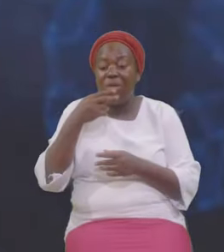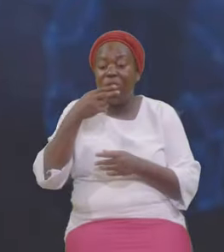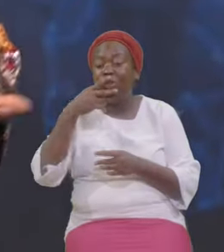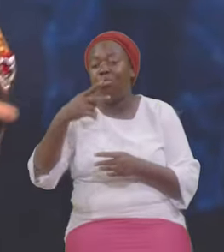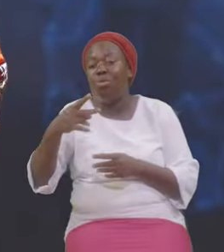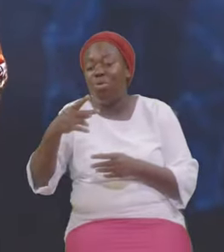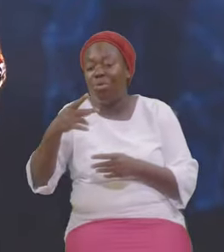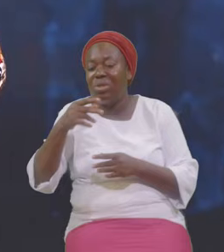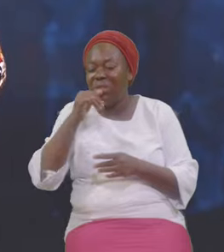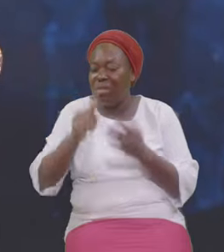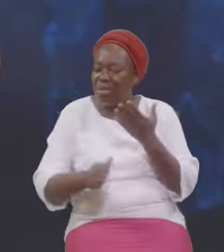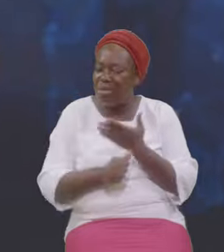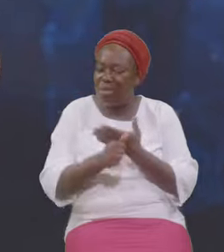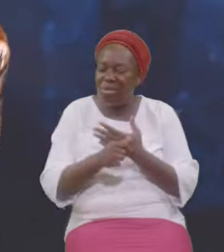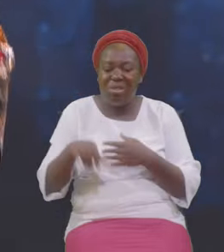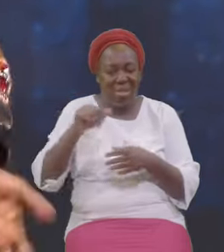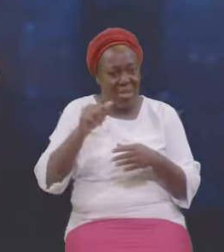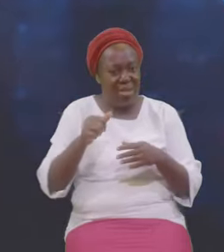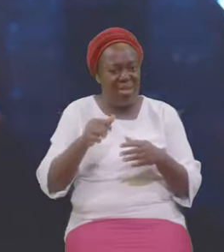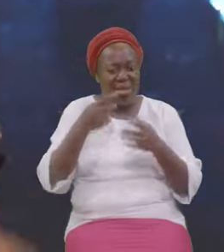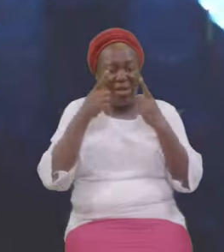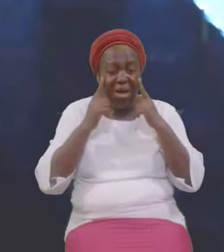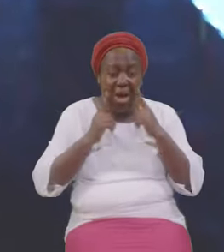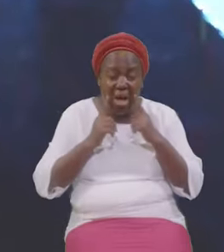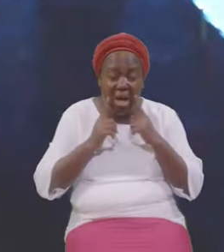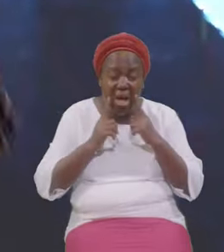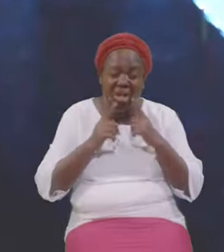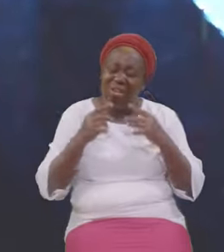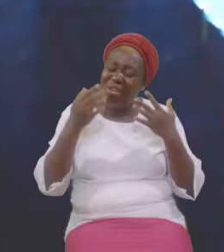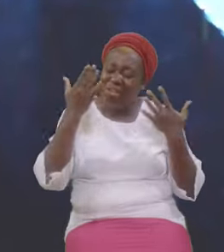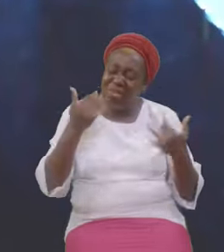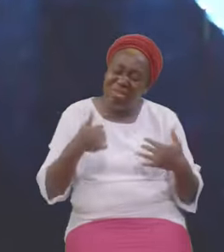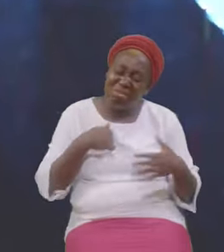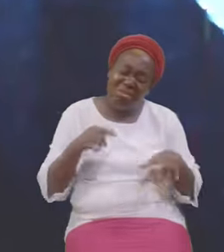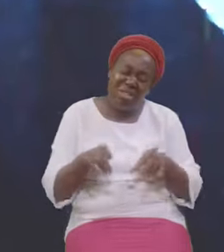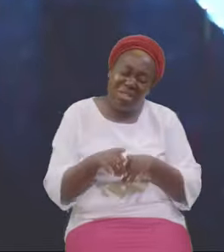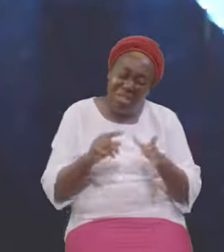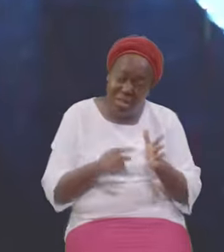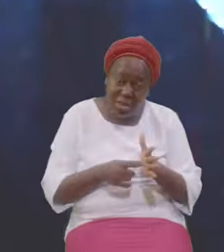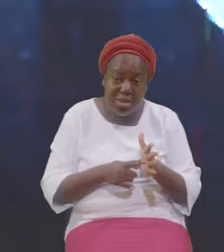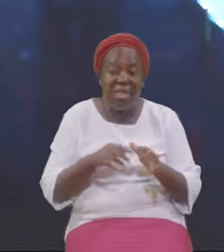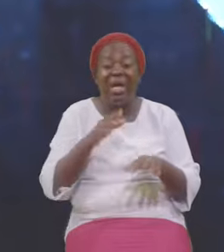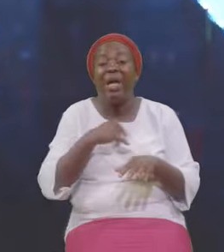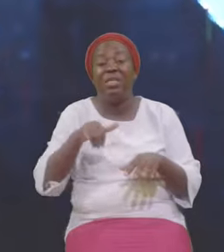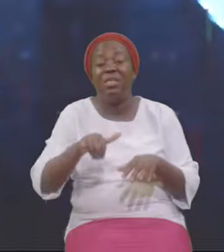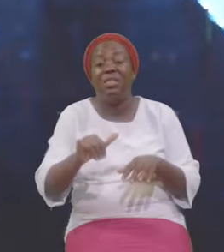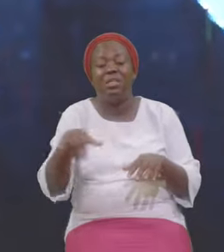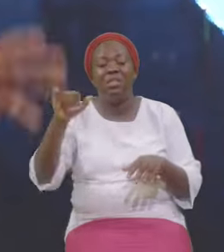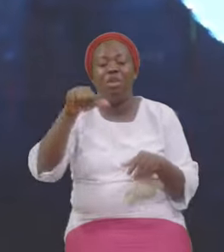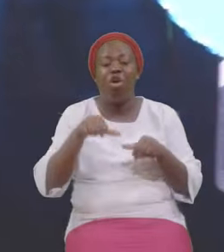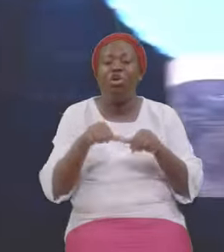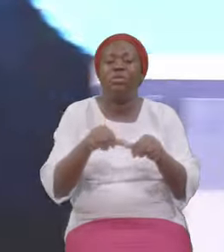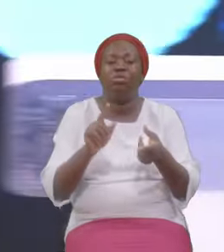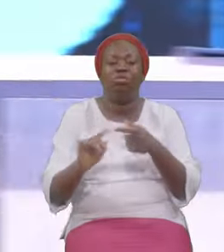and they are crying. And they're saying, why am I like this? Why am I like this? And yet they keep on doing it. They